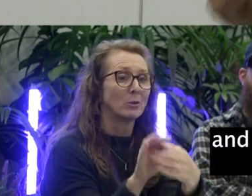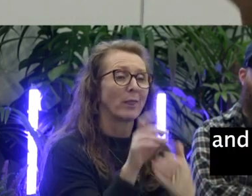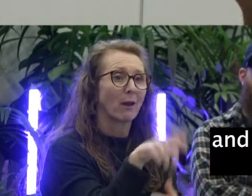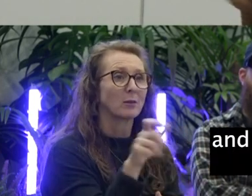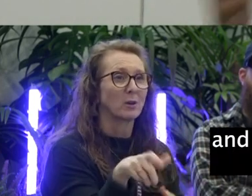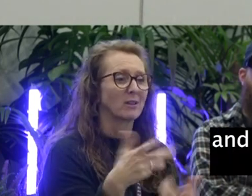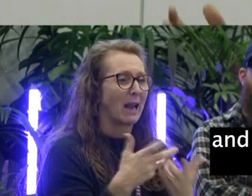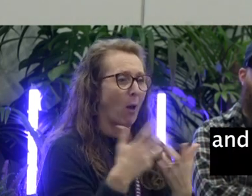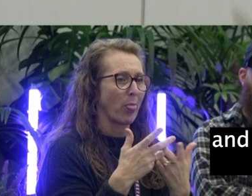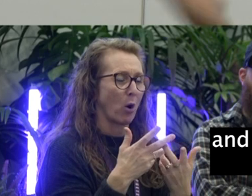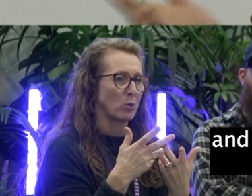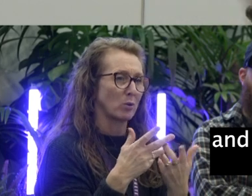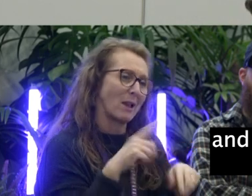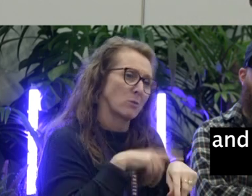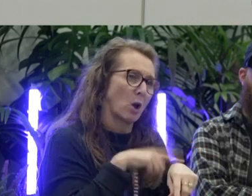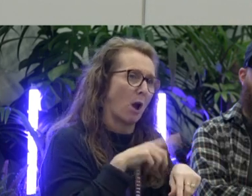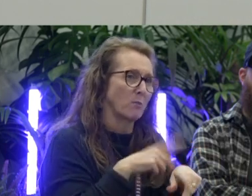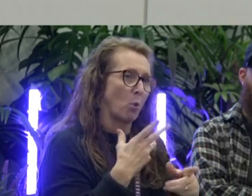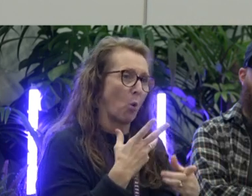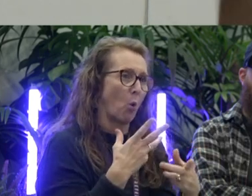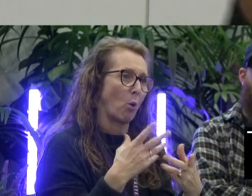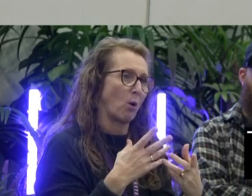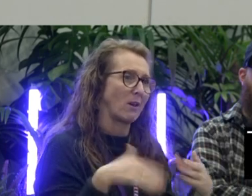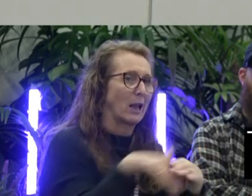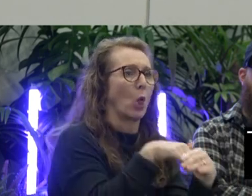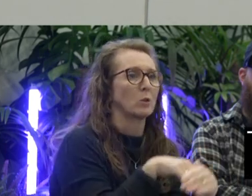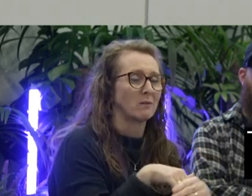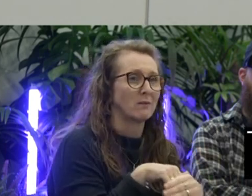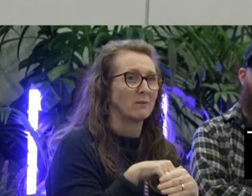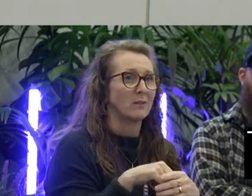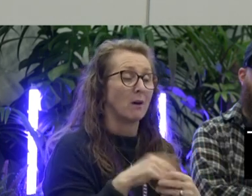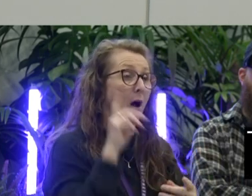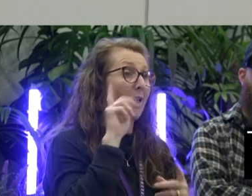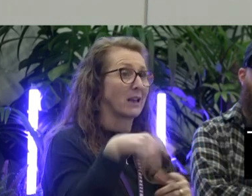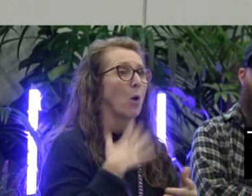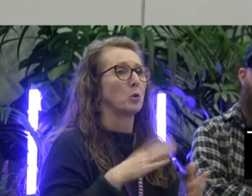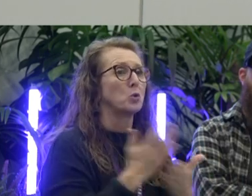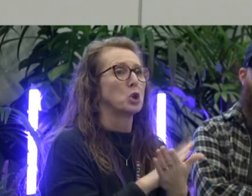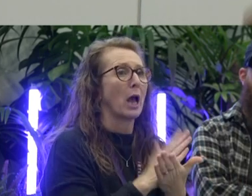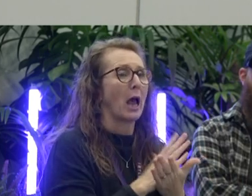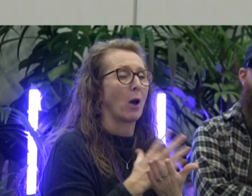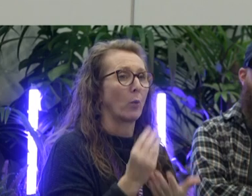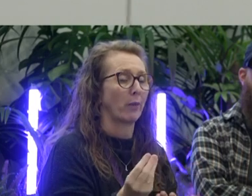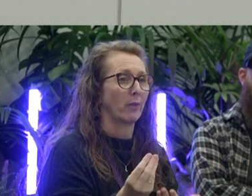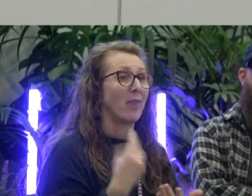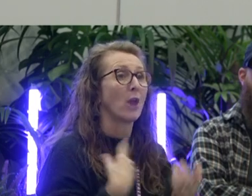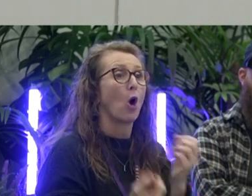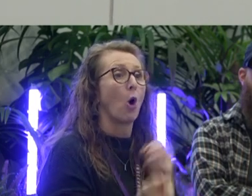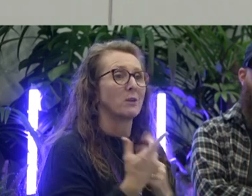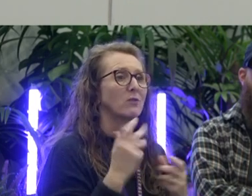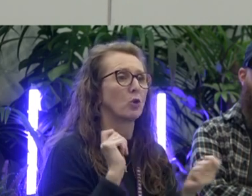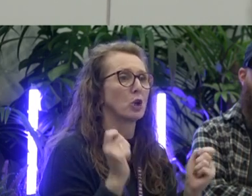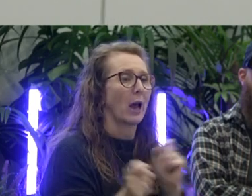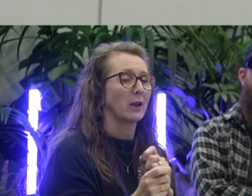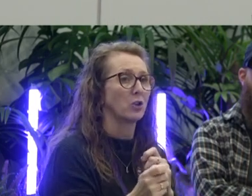those moments might be made more human or more inclusive. The idea that I want to share with you all today is this. The opportunities for